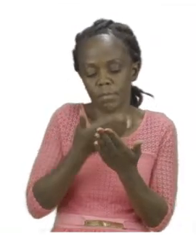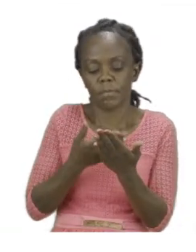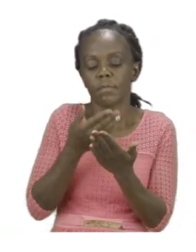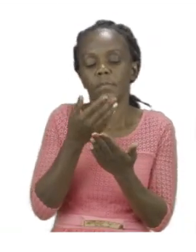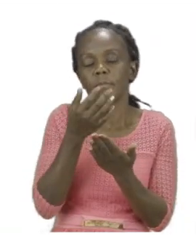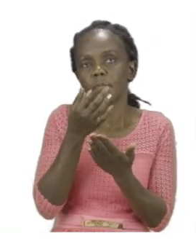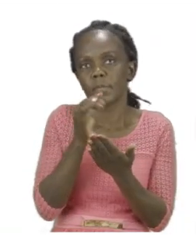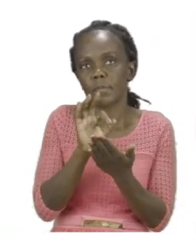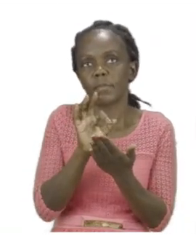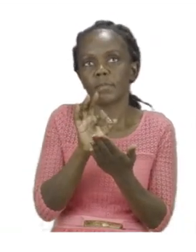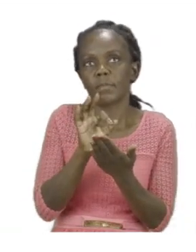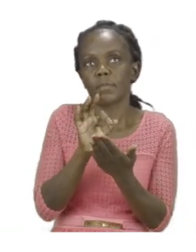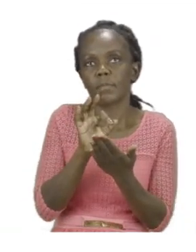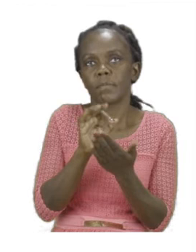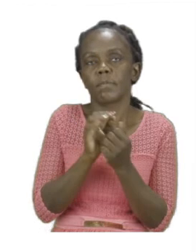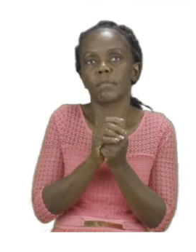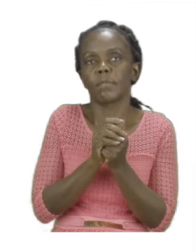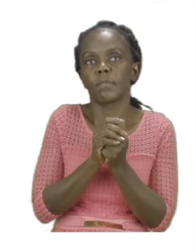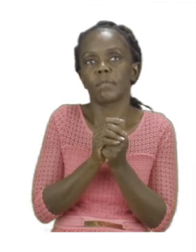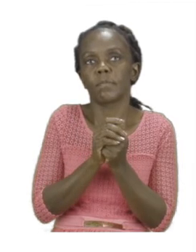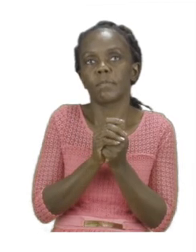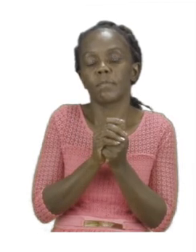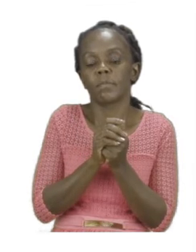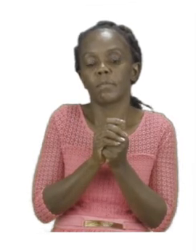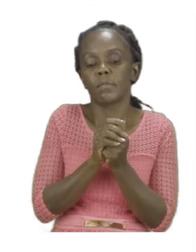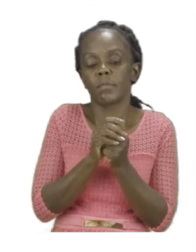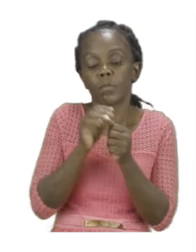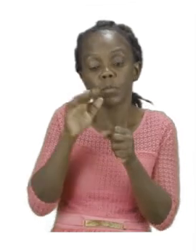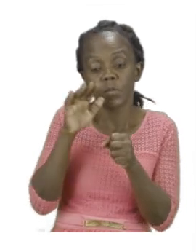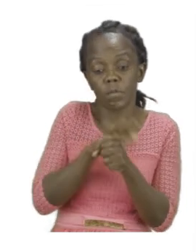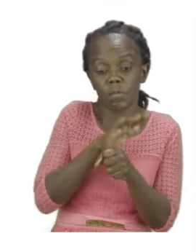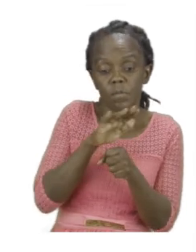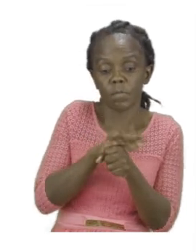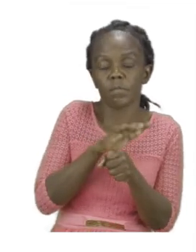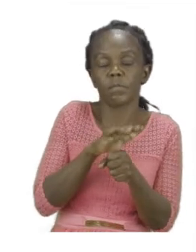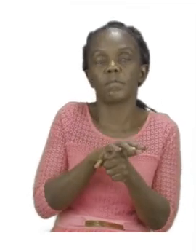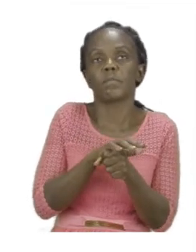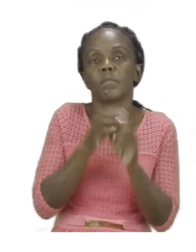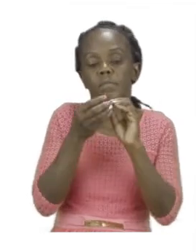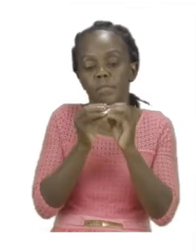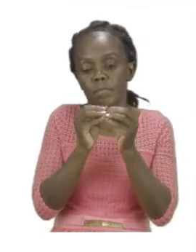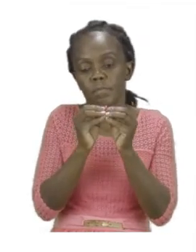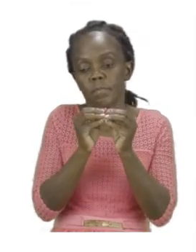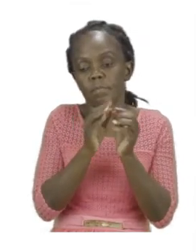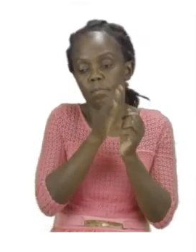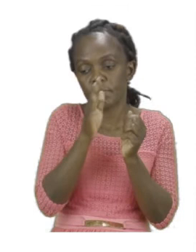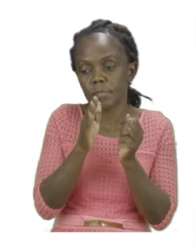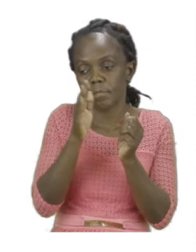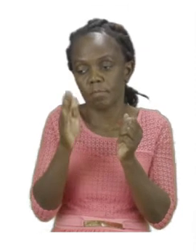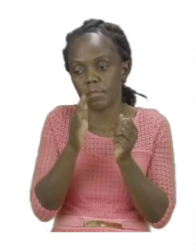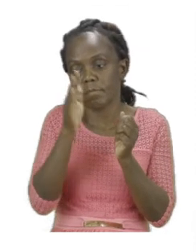we are going to be completing the number pattern. Now, as you can see, we have been given